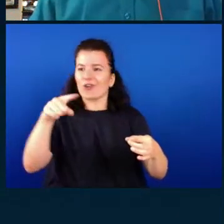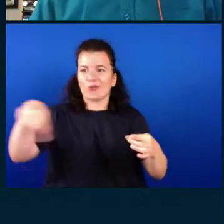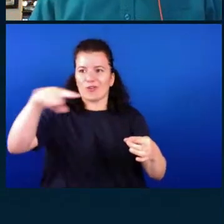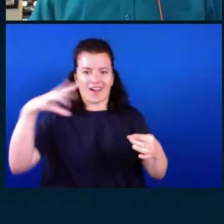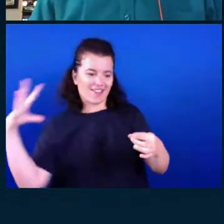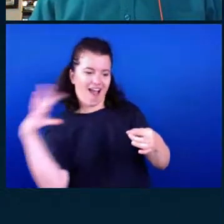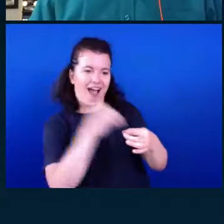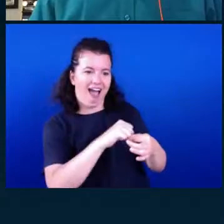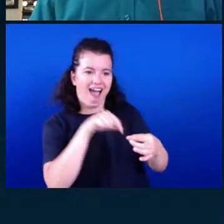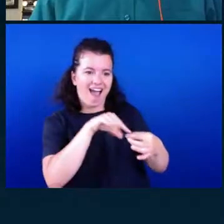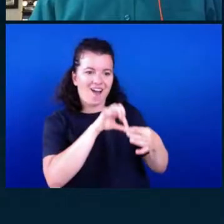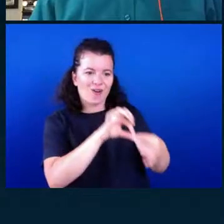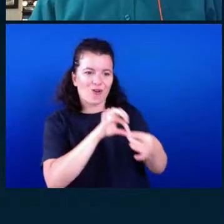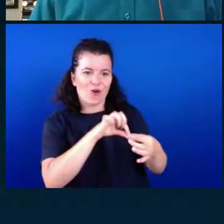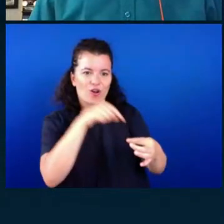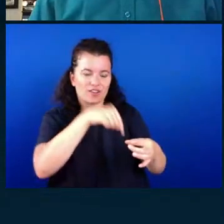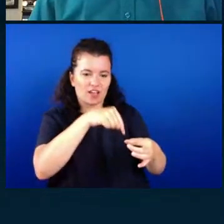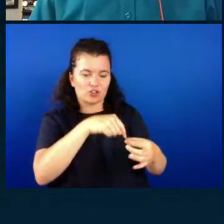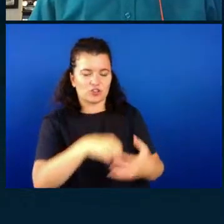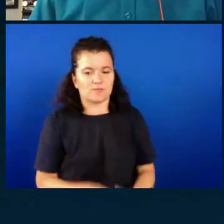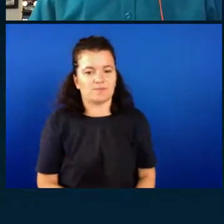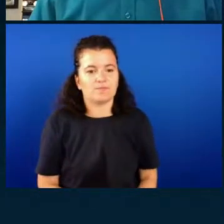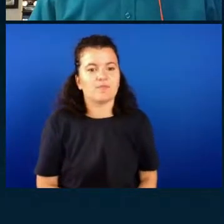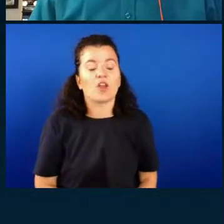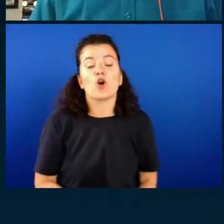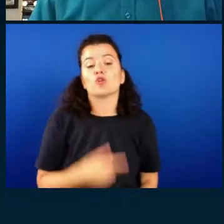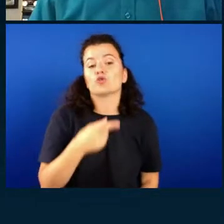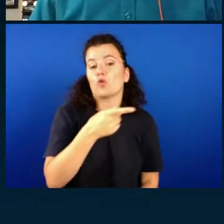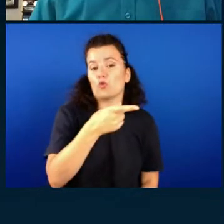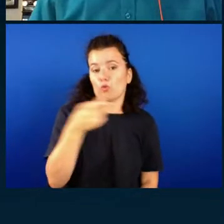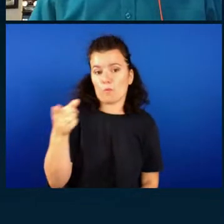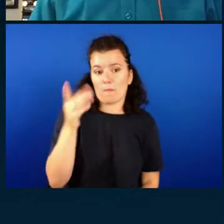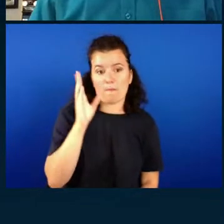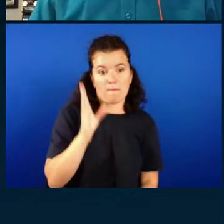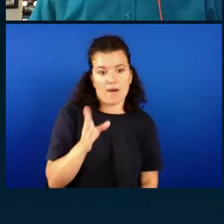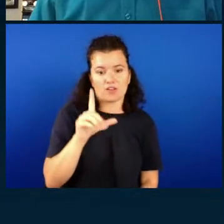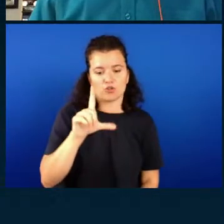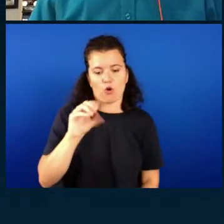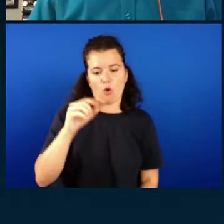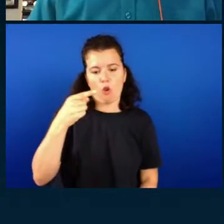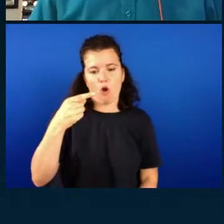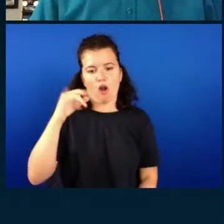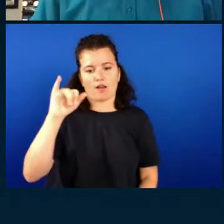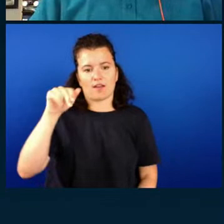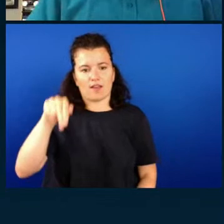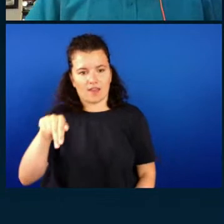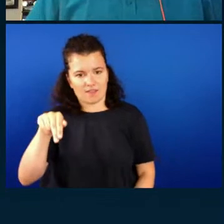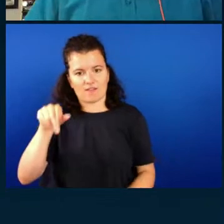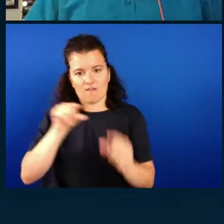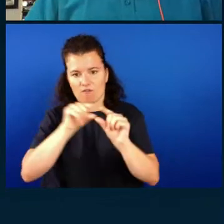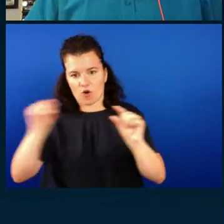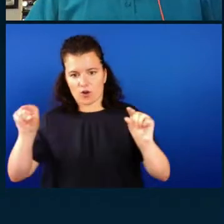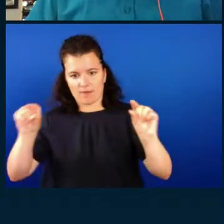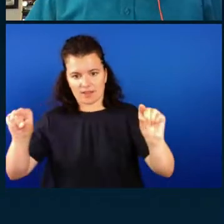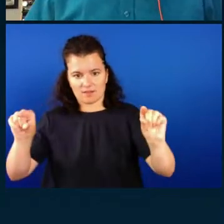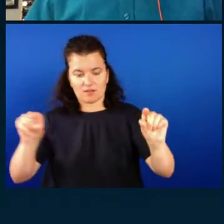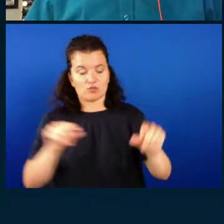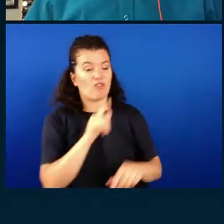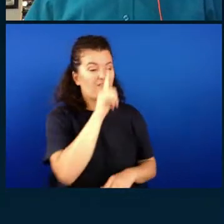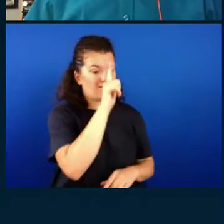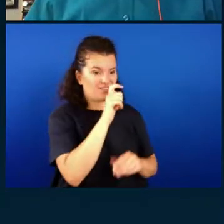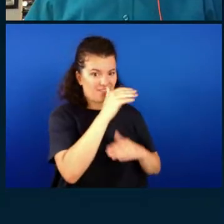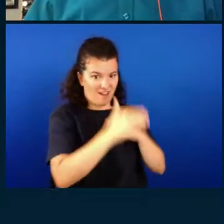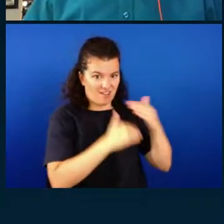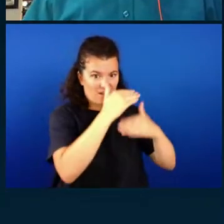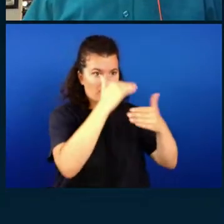now, but it's seriously just a couple lines of code, is you need to set the logging format. So you have to go into your startup, and you have to set this